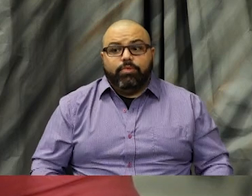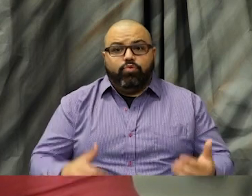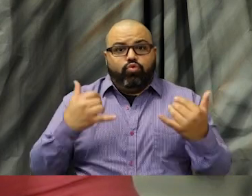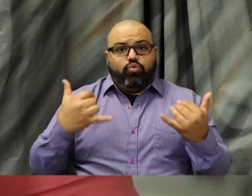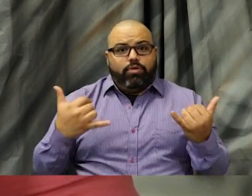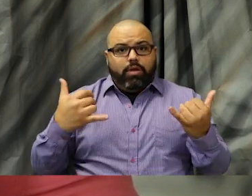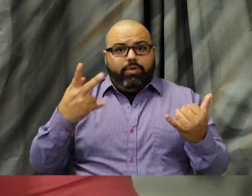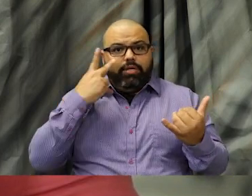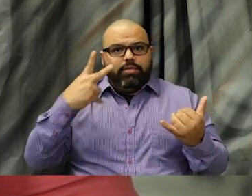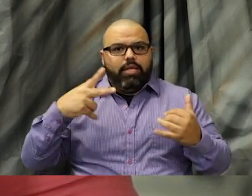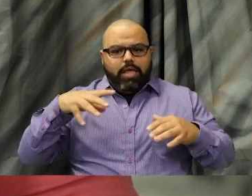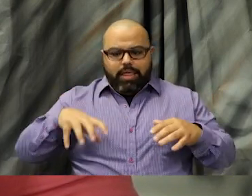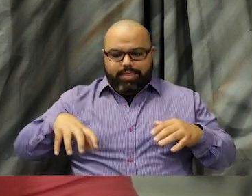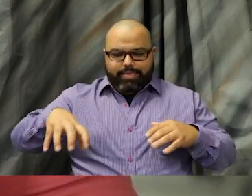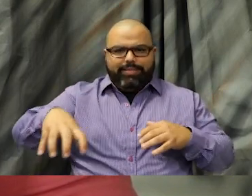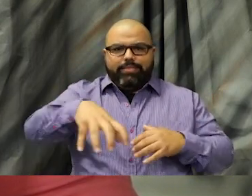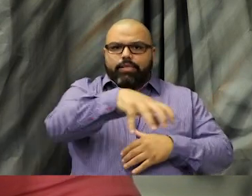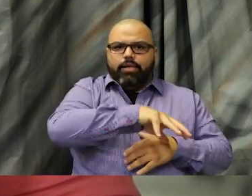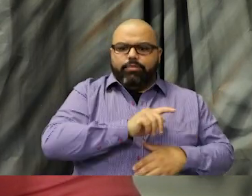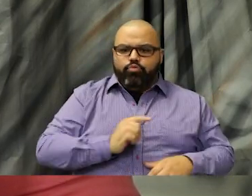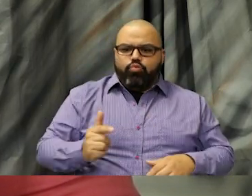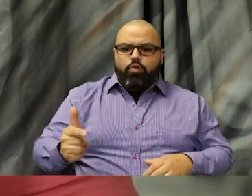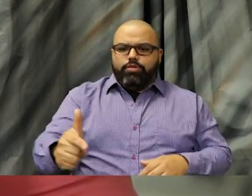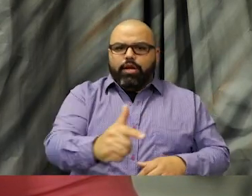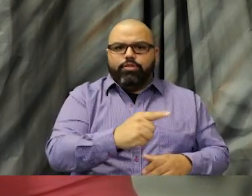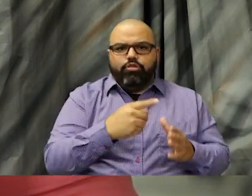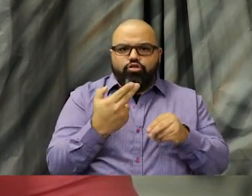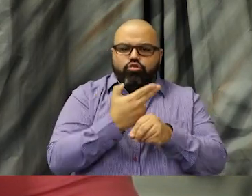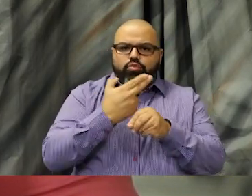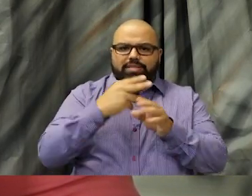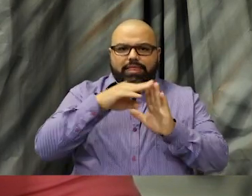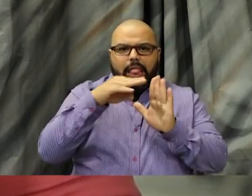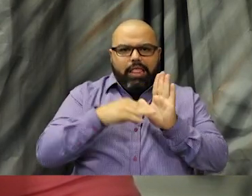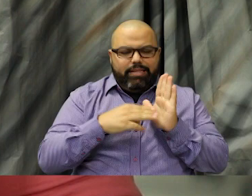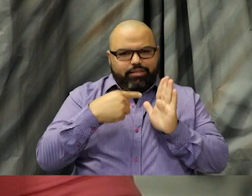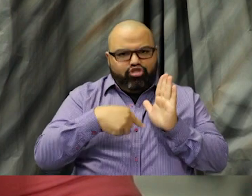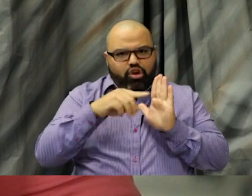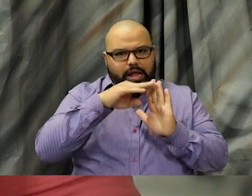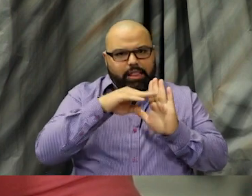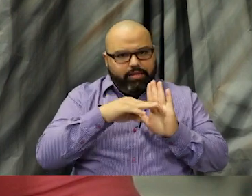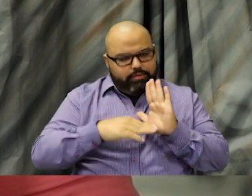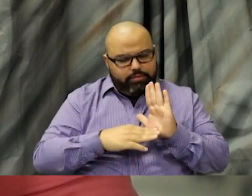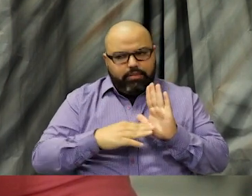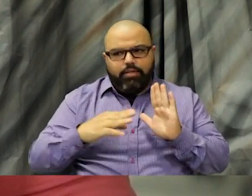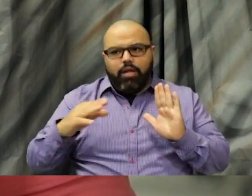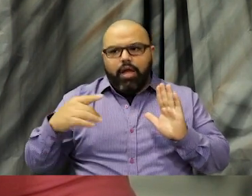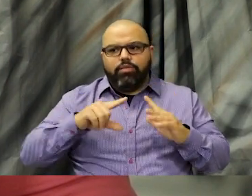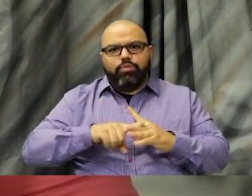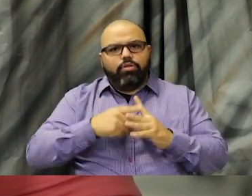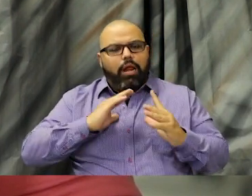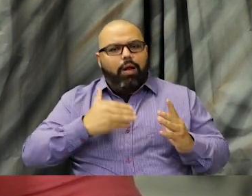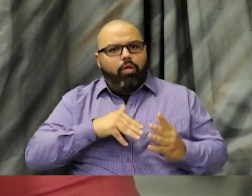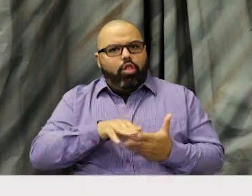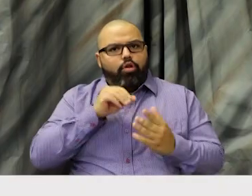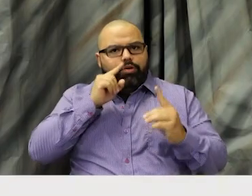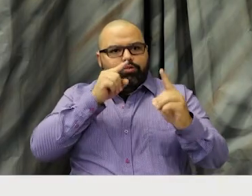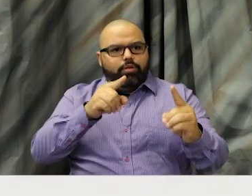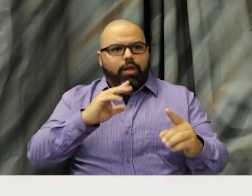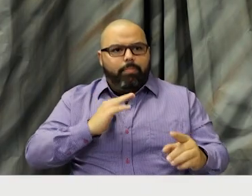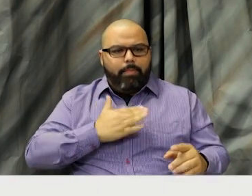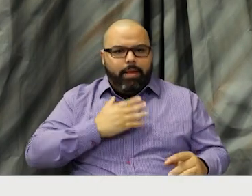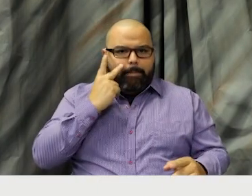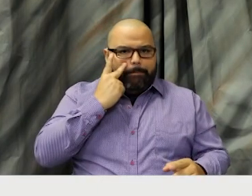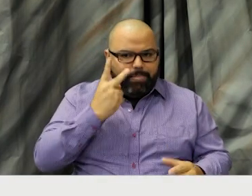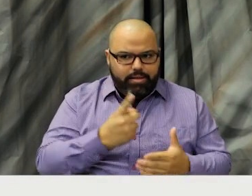Now we're going to be looking at the station rotation approach using the lesson checklist. As we start, for our learning target, in my peak of the